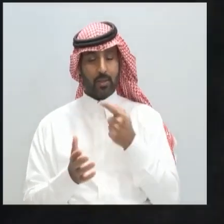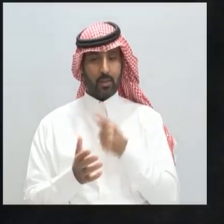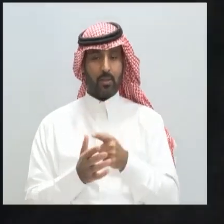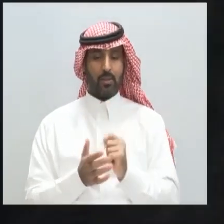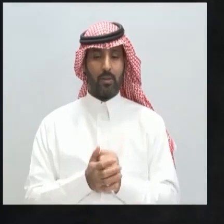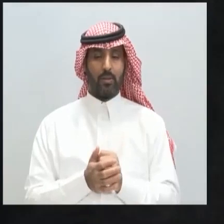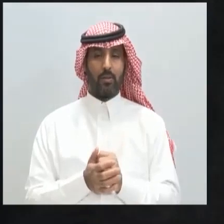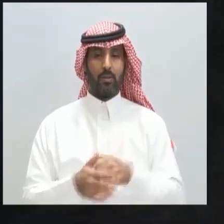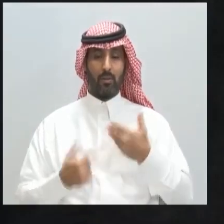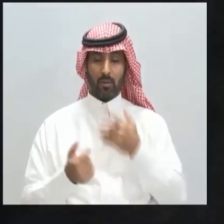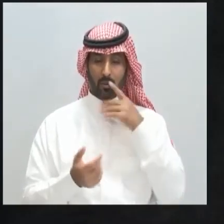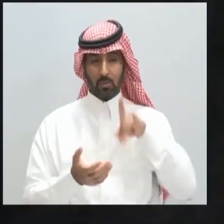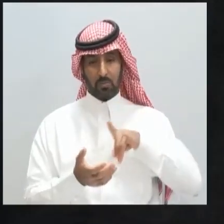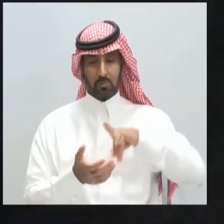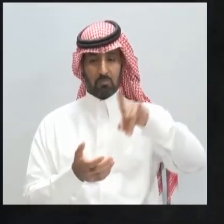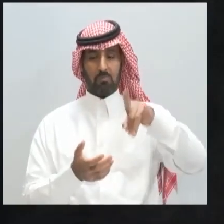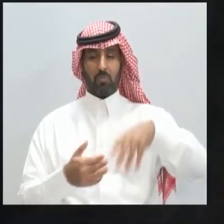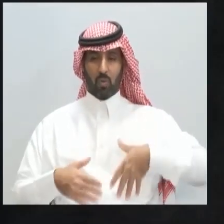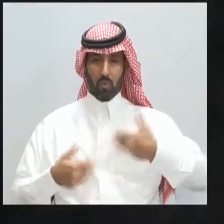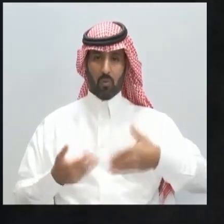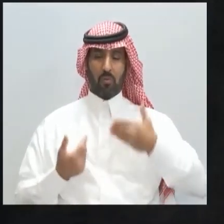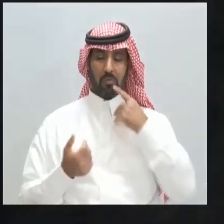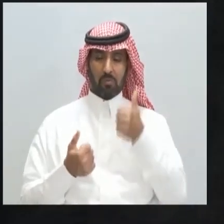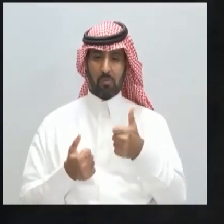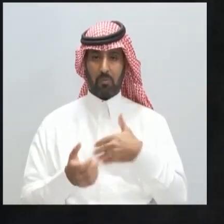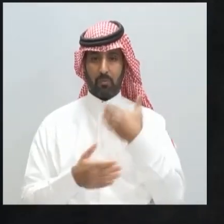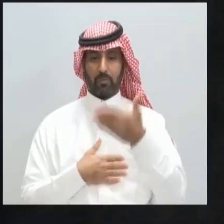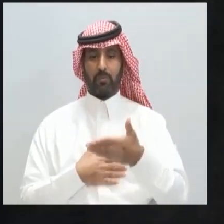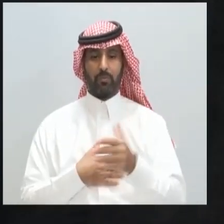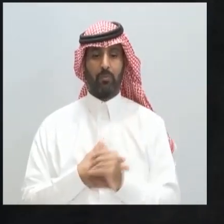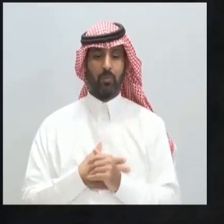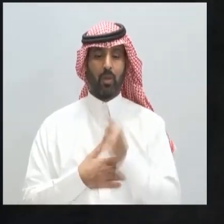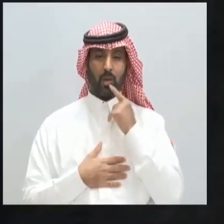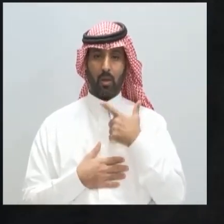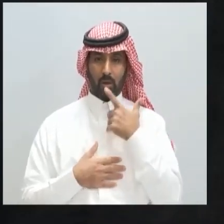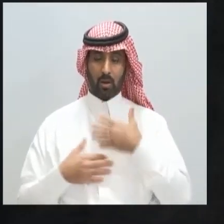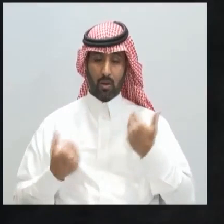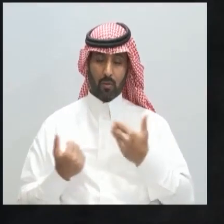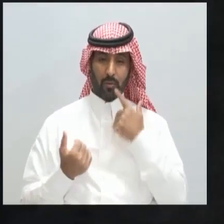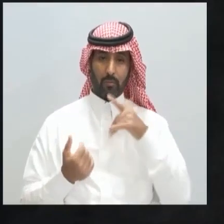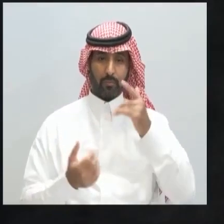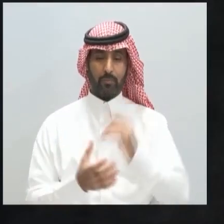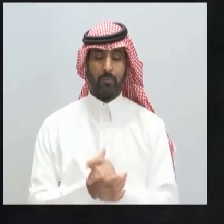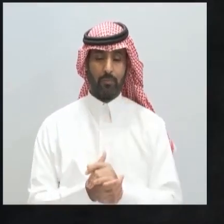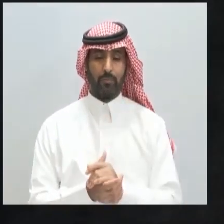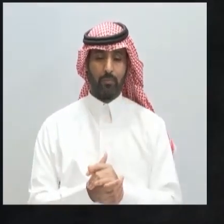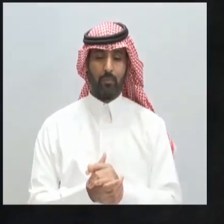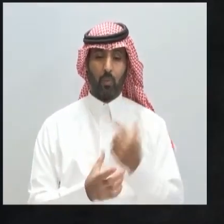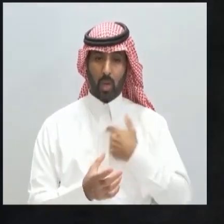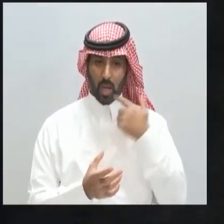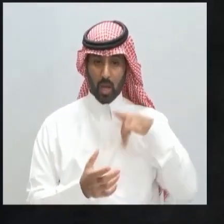I travel, I feel excited. When I travel, I feel